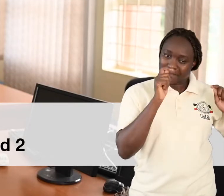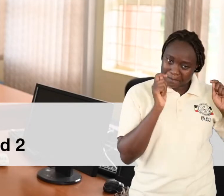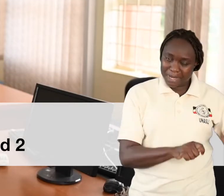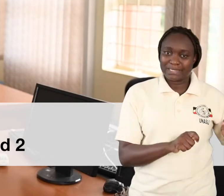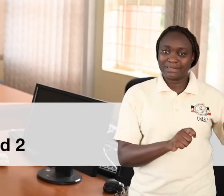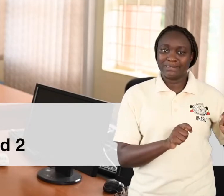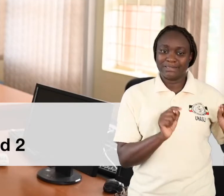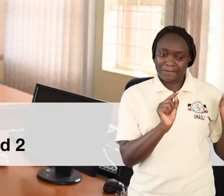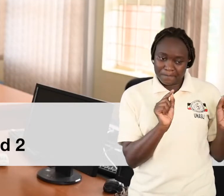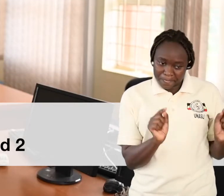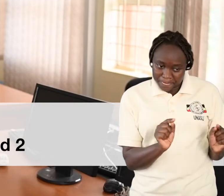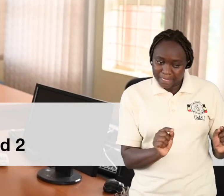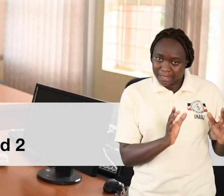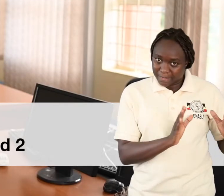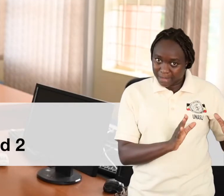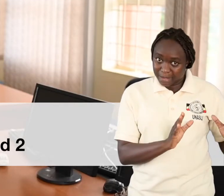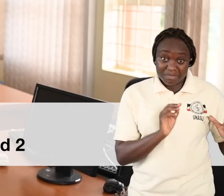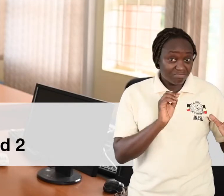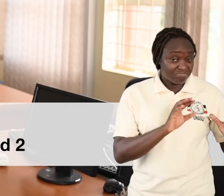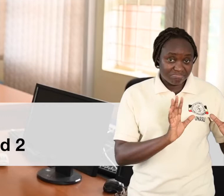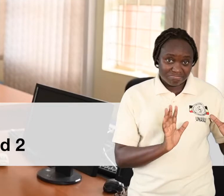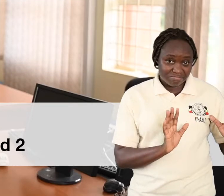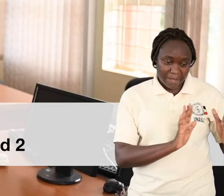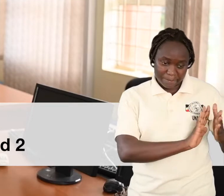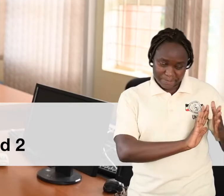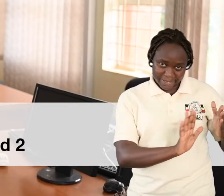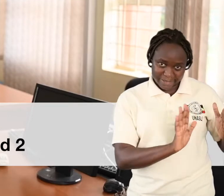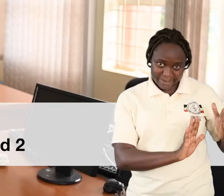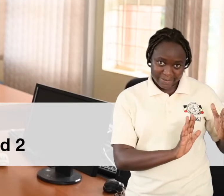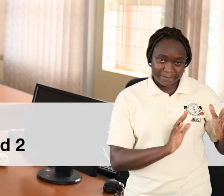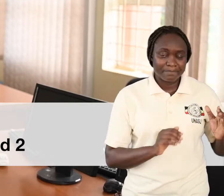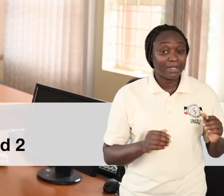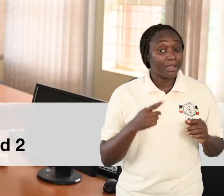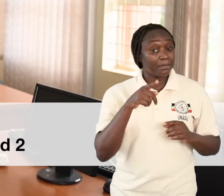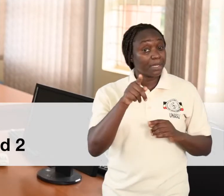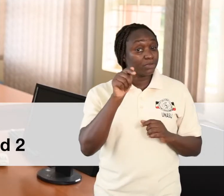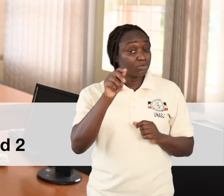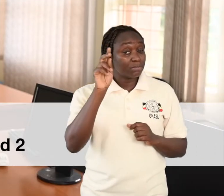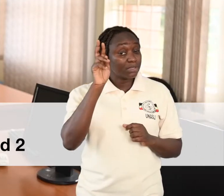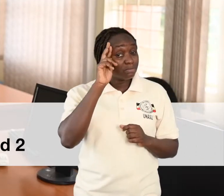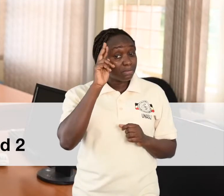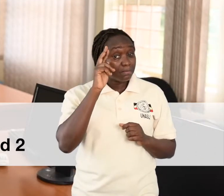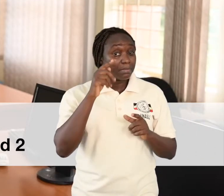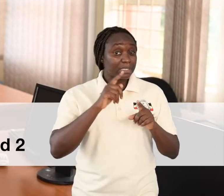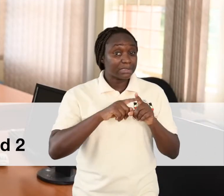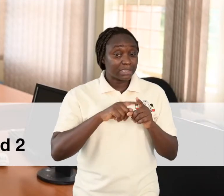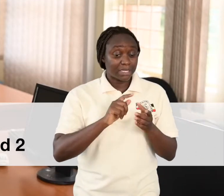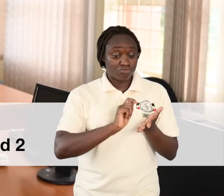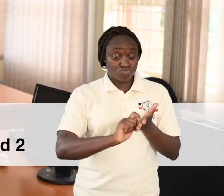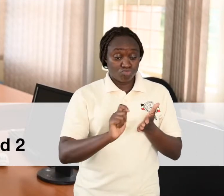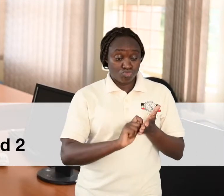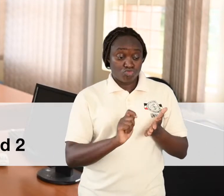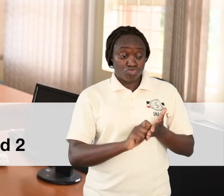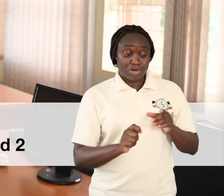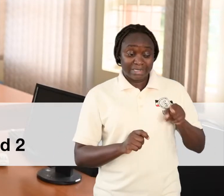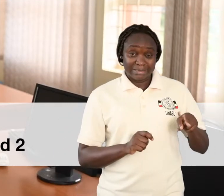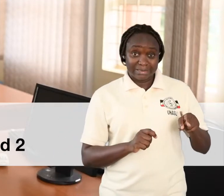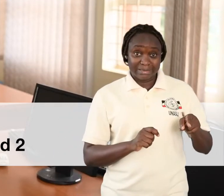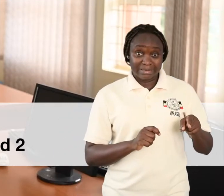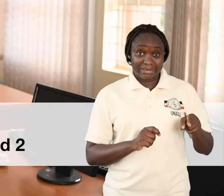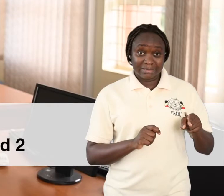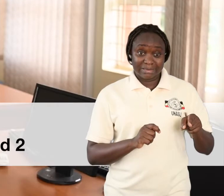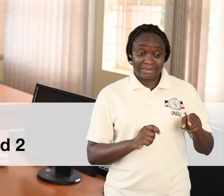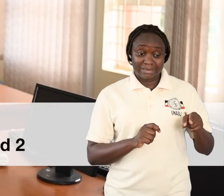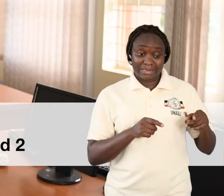subset. But please note, as you're writing an empty set,